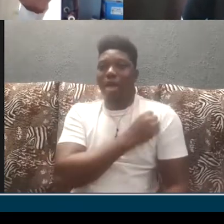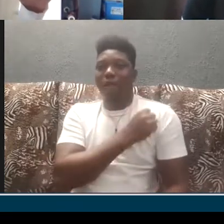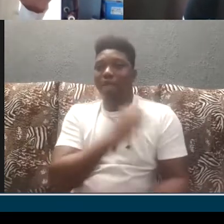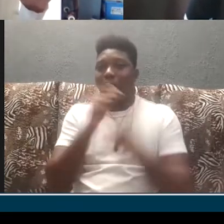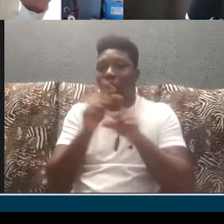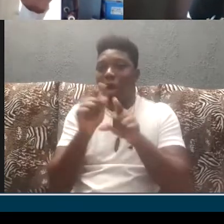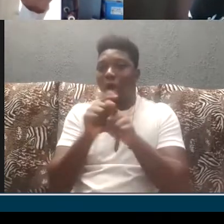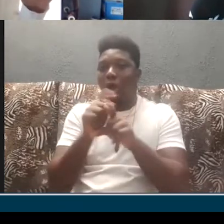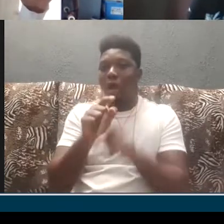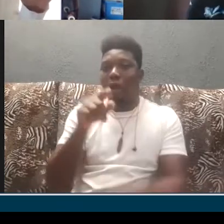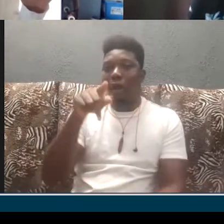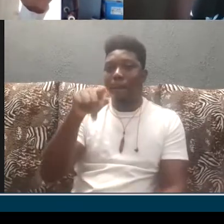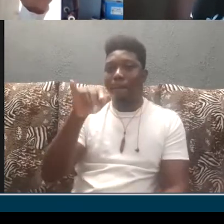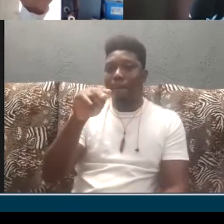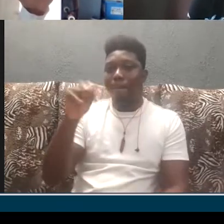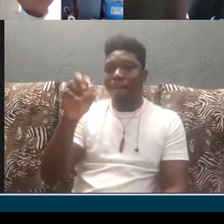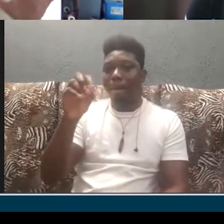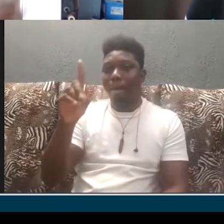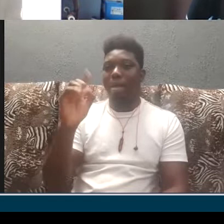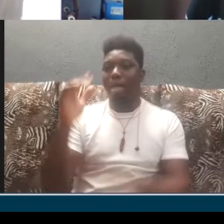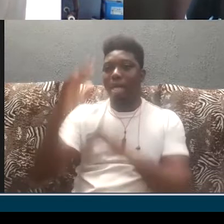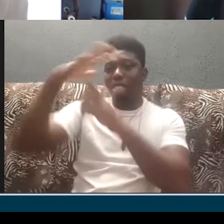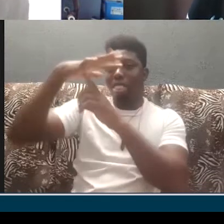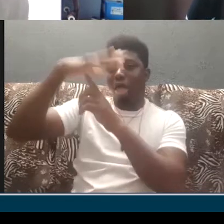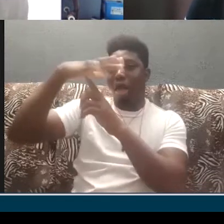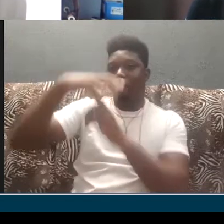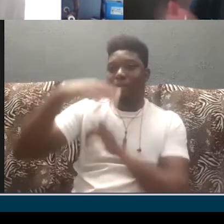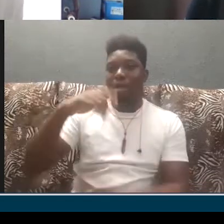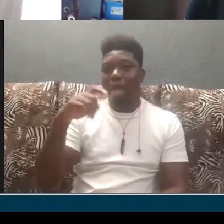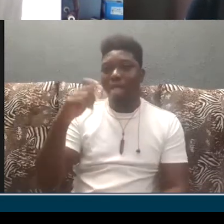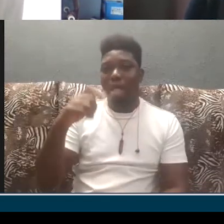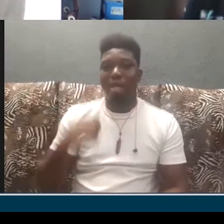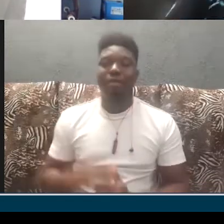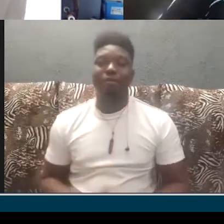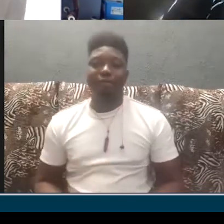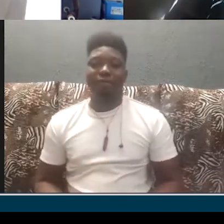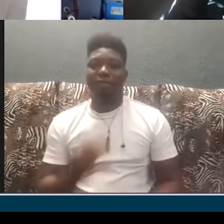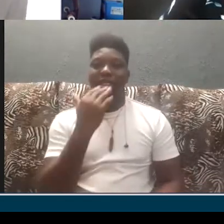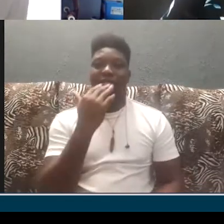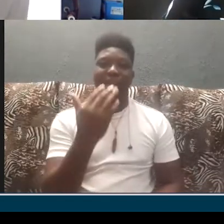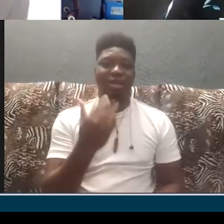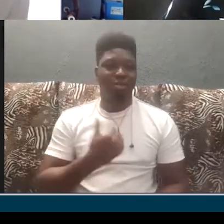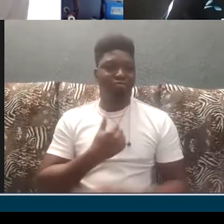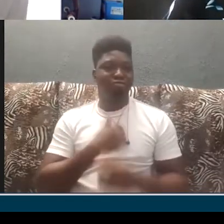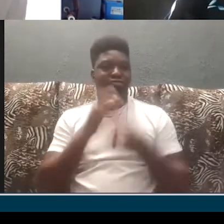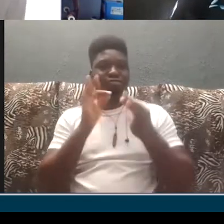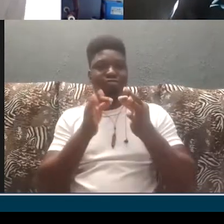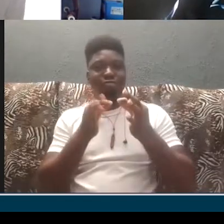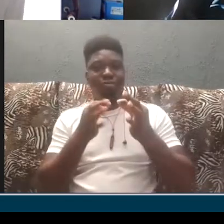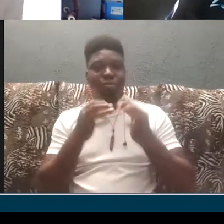with Neely and I when we Okay. are speaking. Yeah, thank you. See Neely. him earlier, so I wanted to make sure that